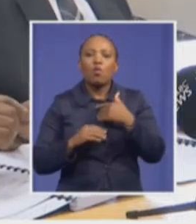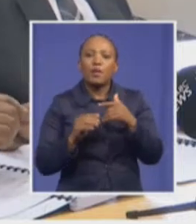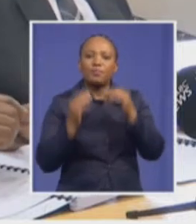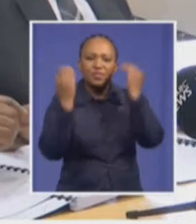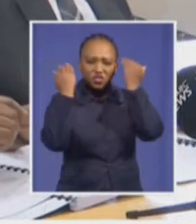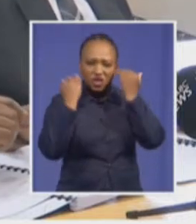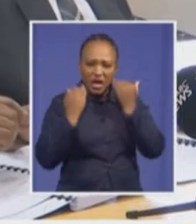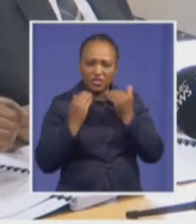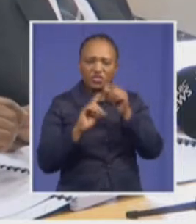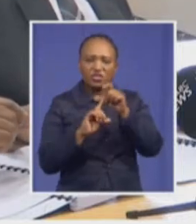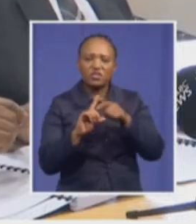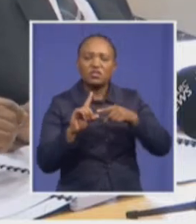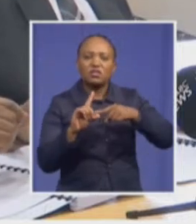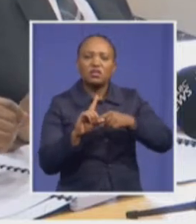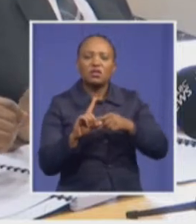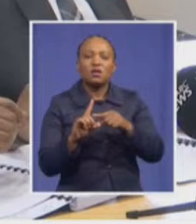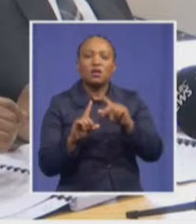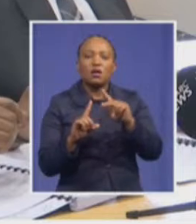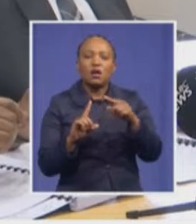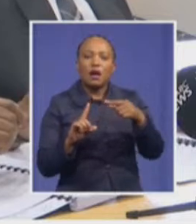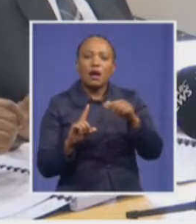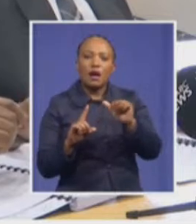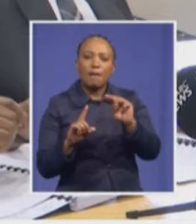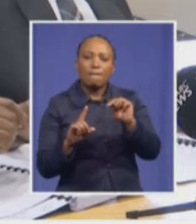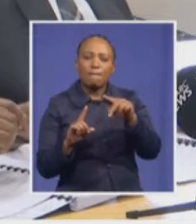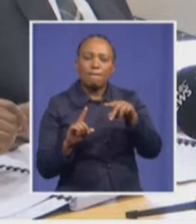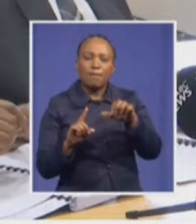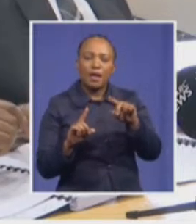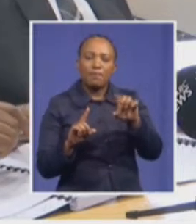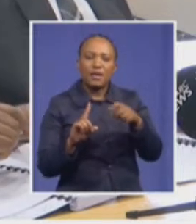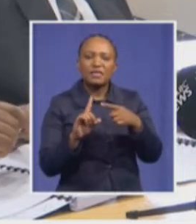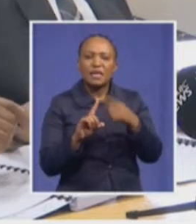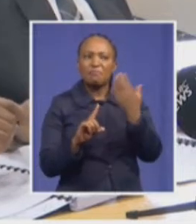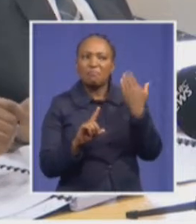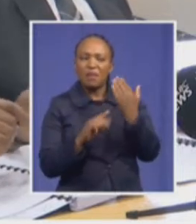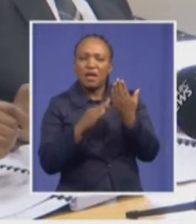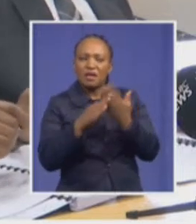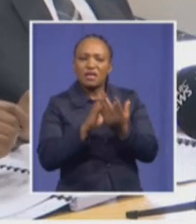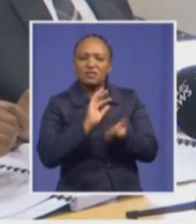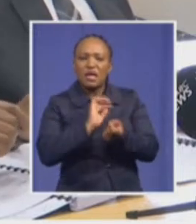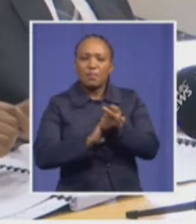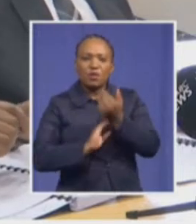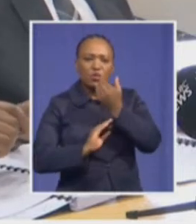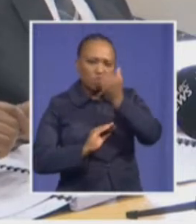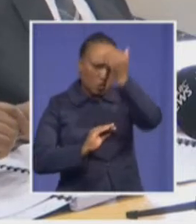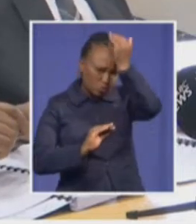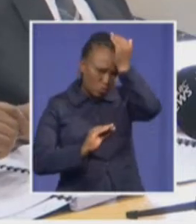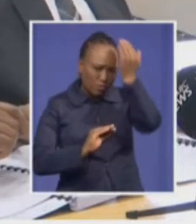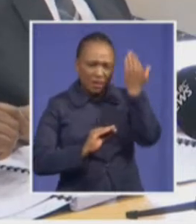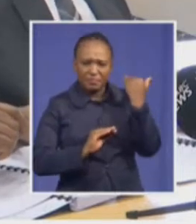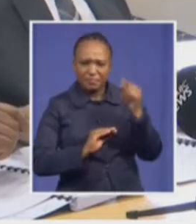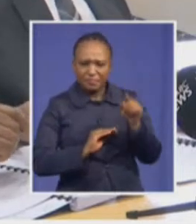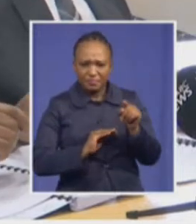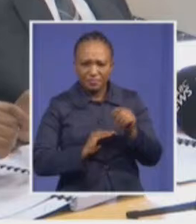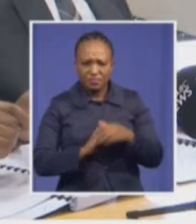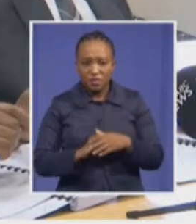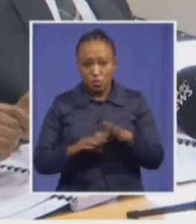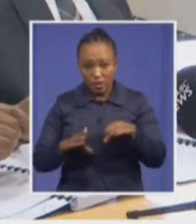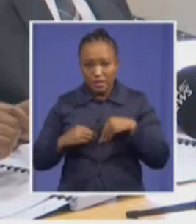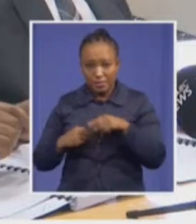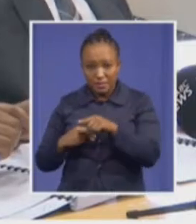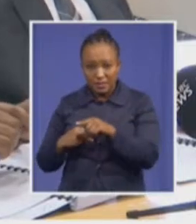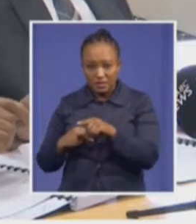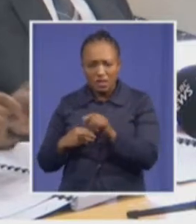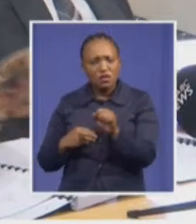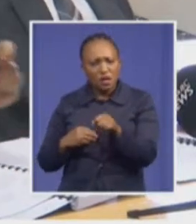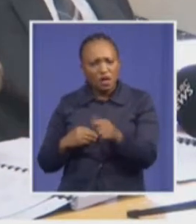Zuma case. Correct. It's an order of court, you must comply with it. Correct. That's, and I think he acted responsibly, the group chief executive.